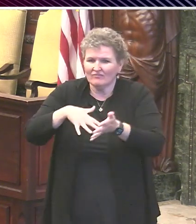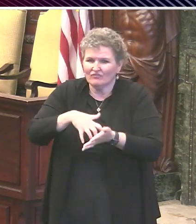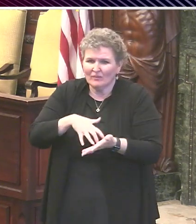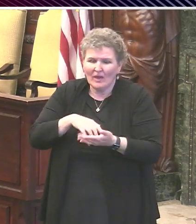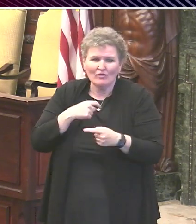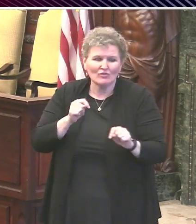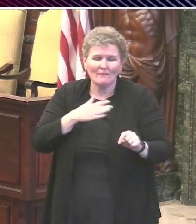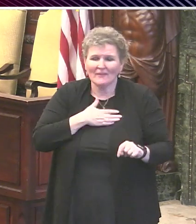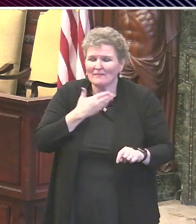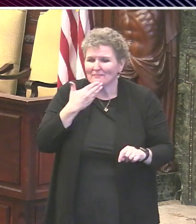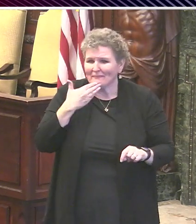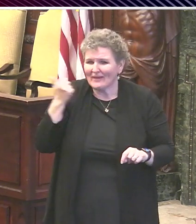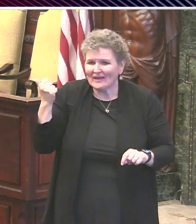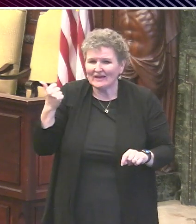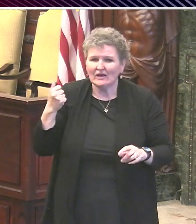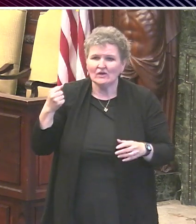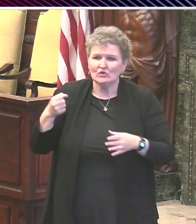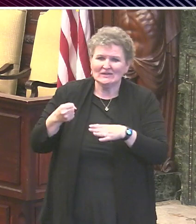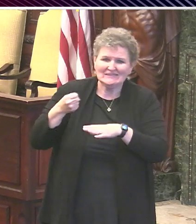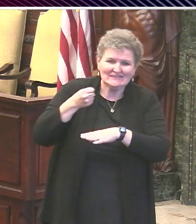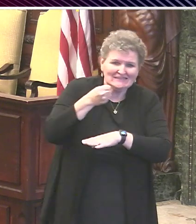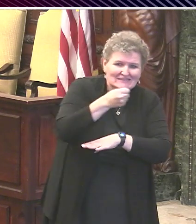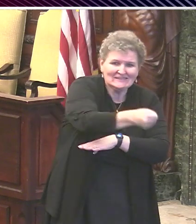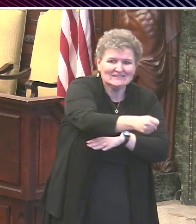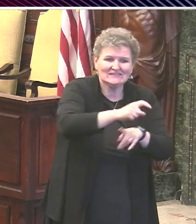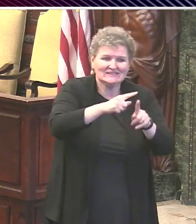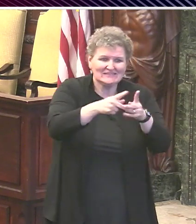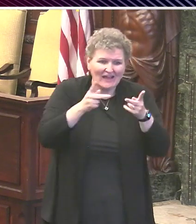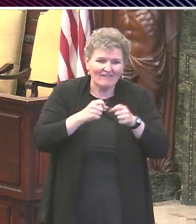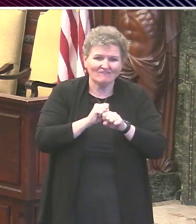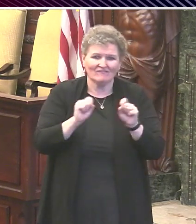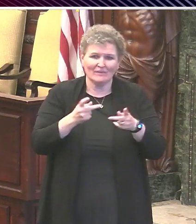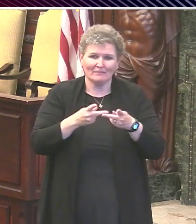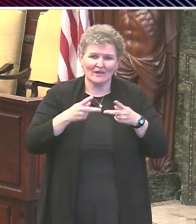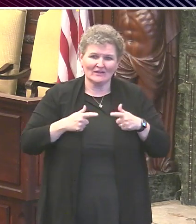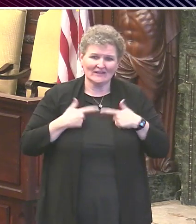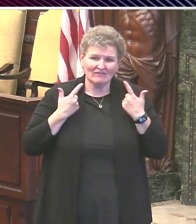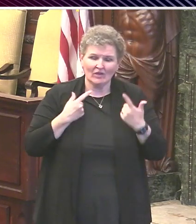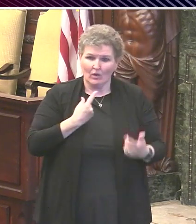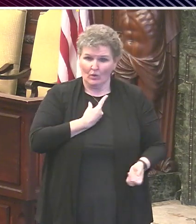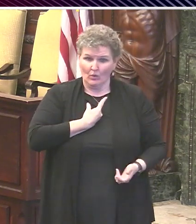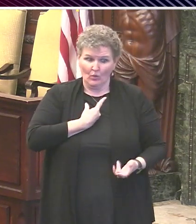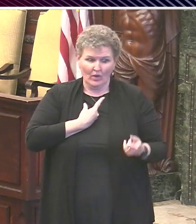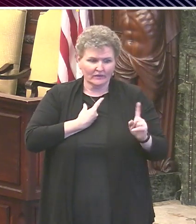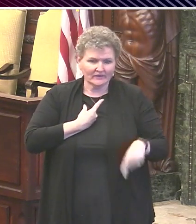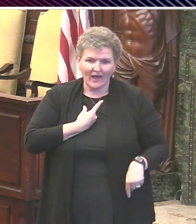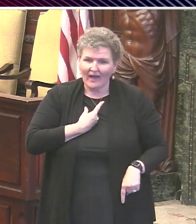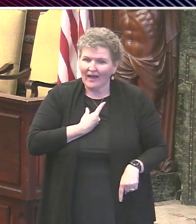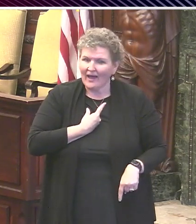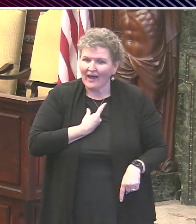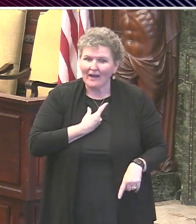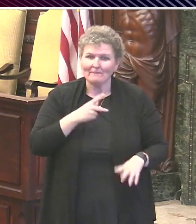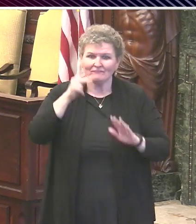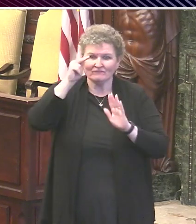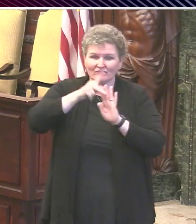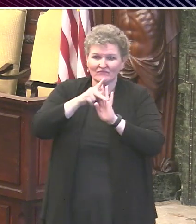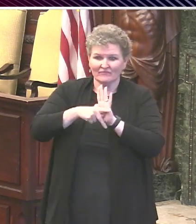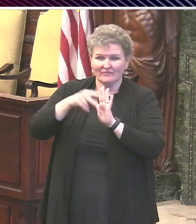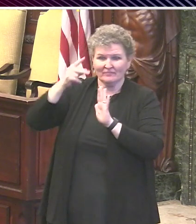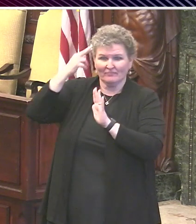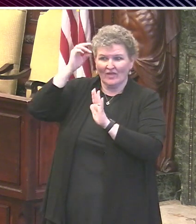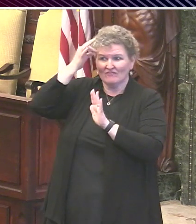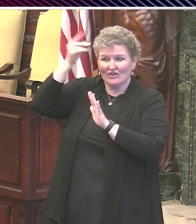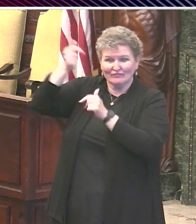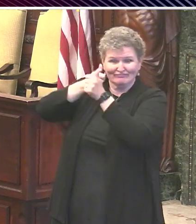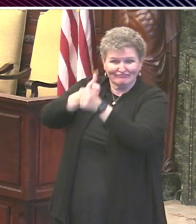housing for our residents, but we can't do it alone. And federal policy has really blocked